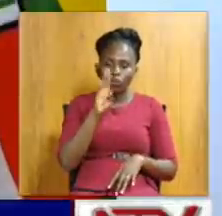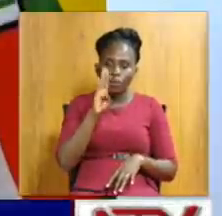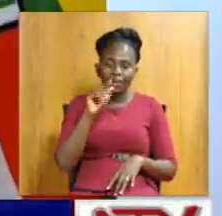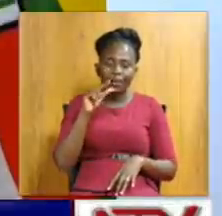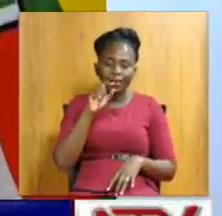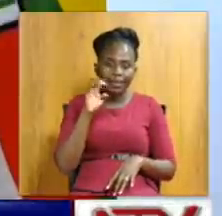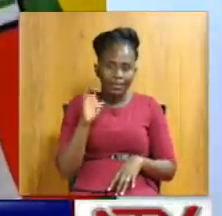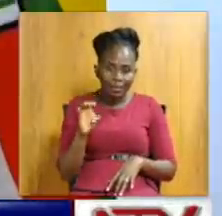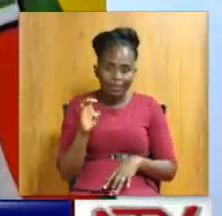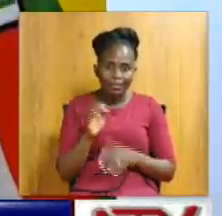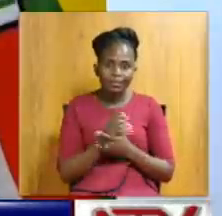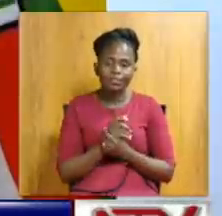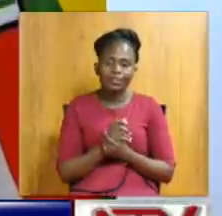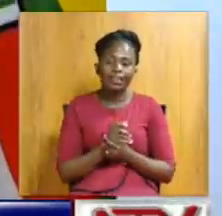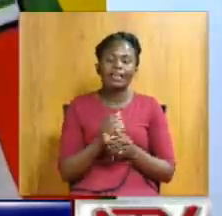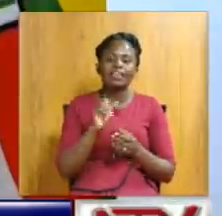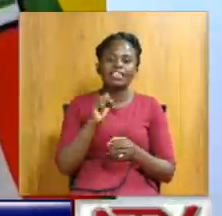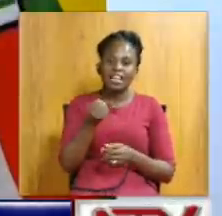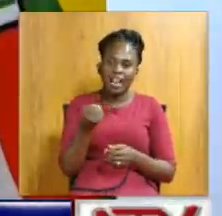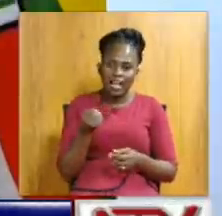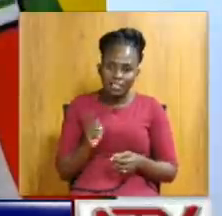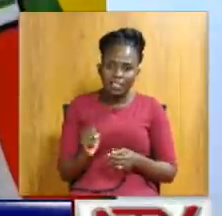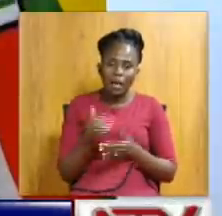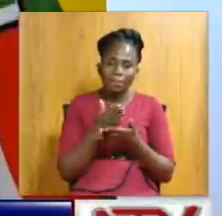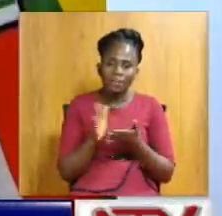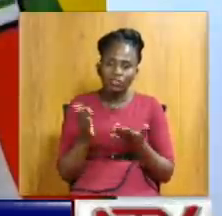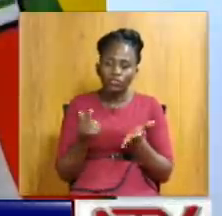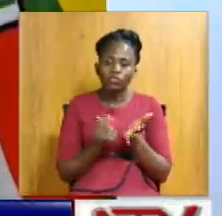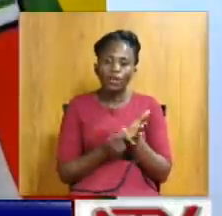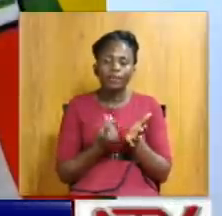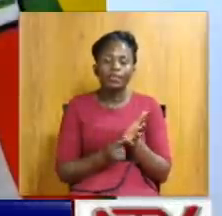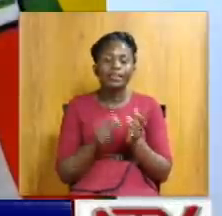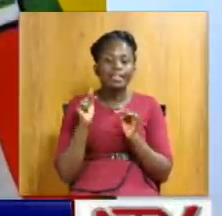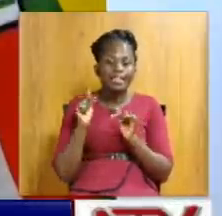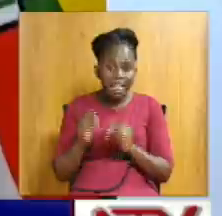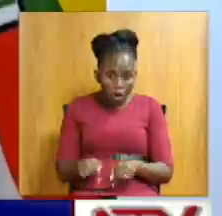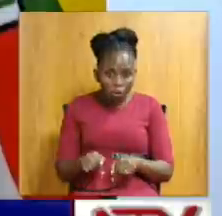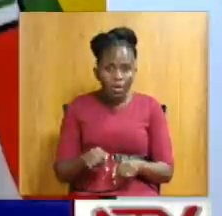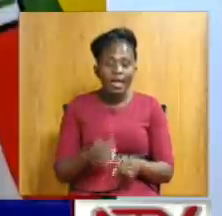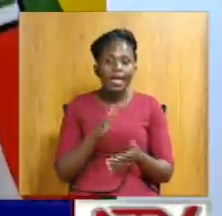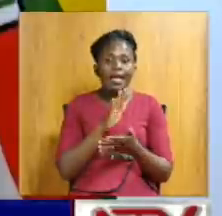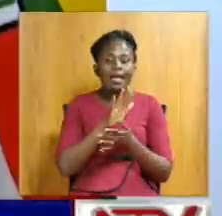clans, and part of what is now Uganda is the land of